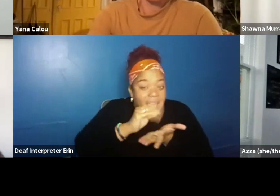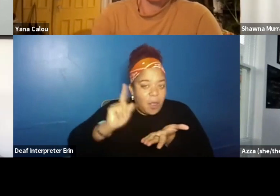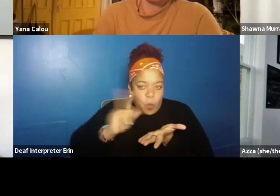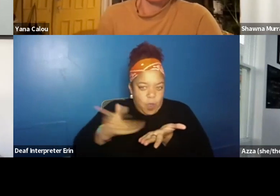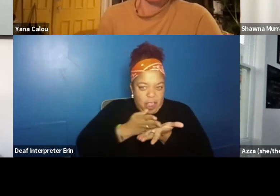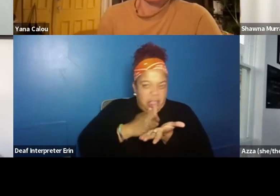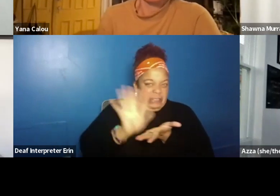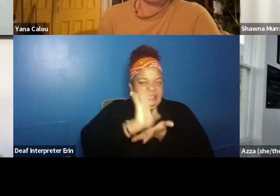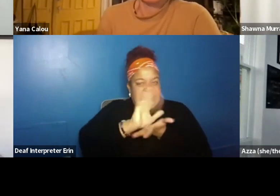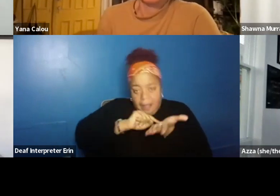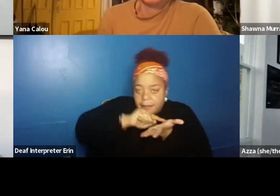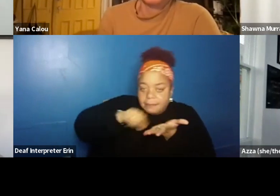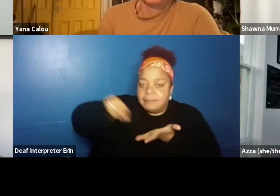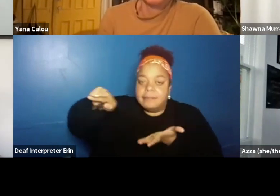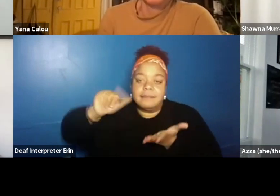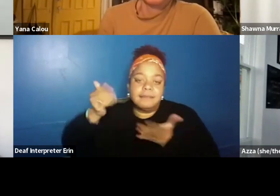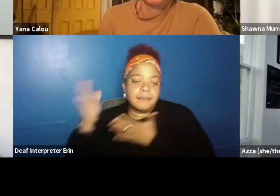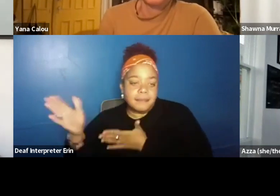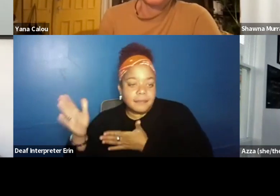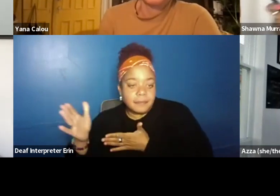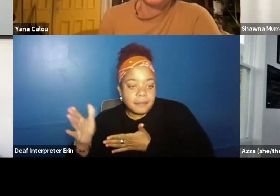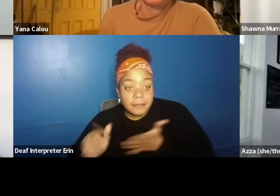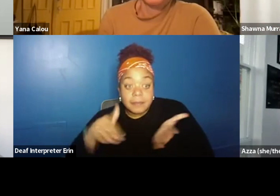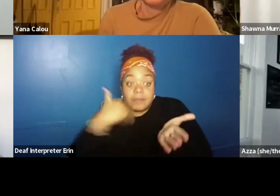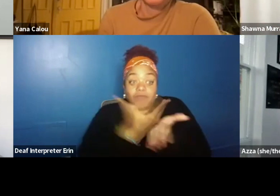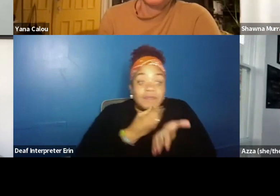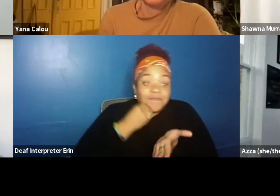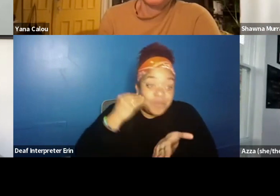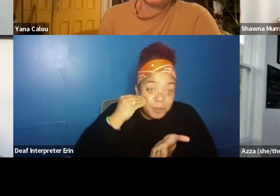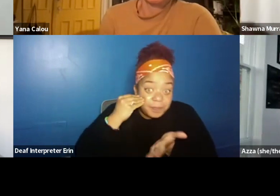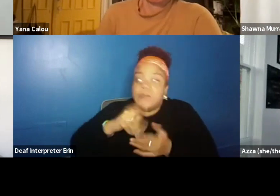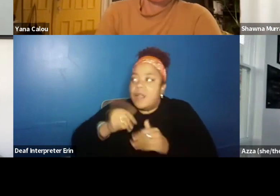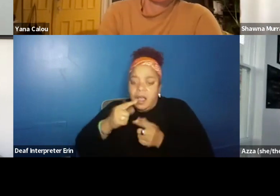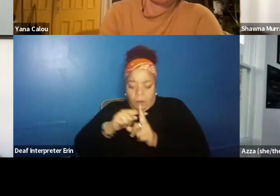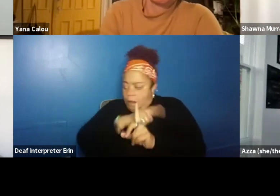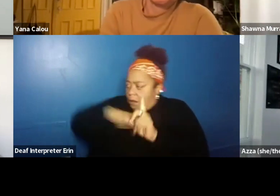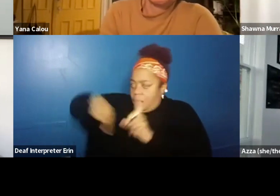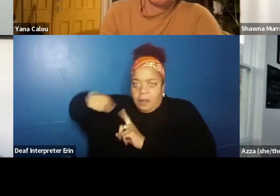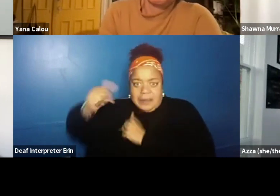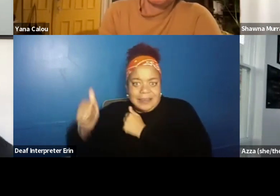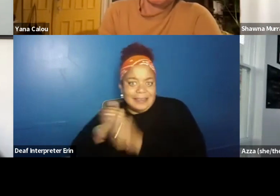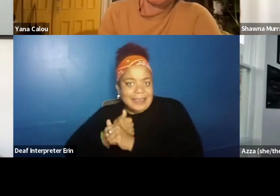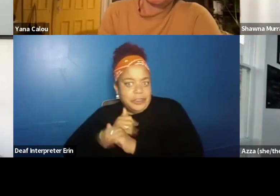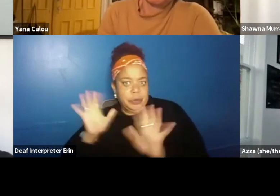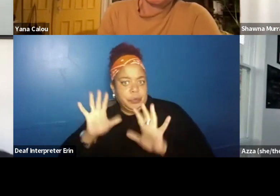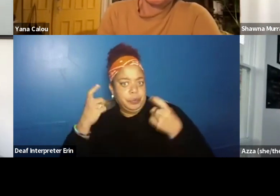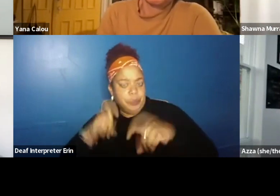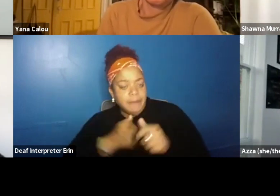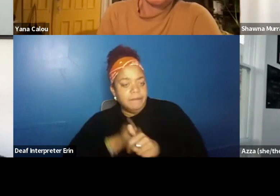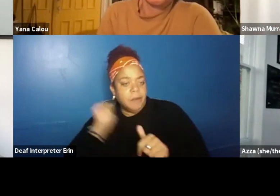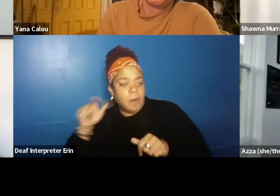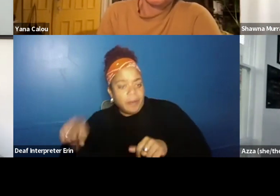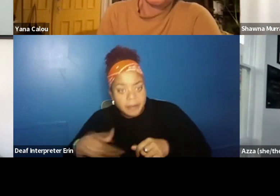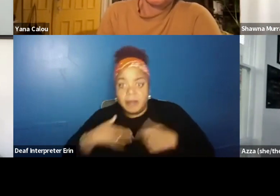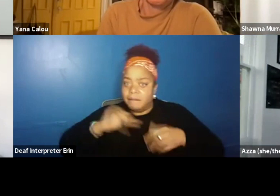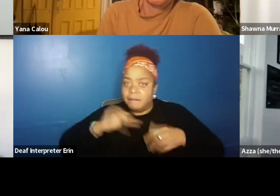find their way away from danger. So we want to leave maps with azimuths and instructions and meals and jokes and